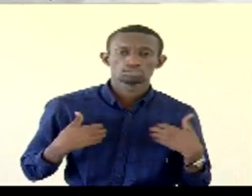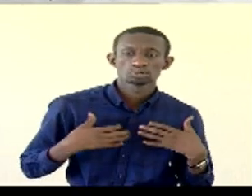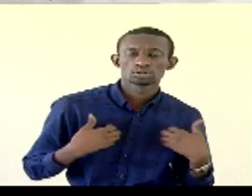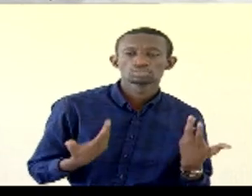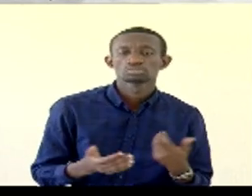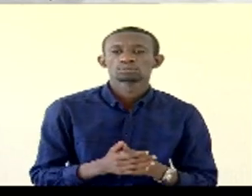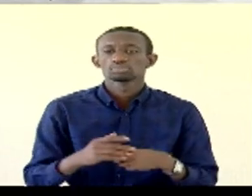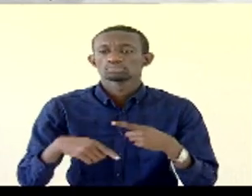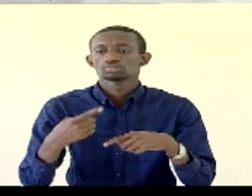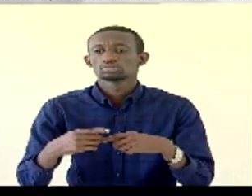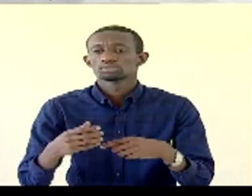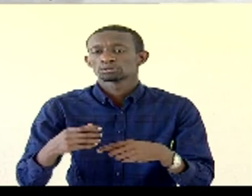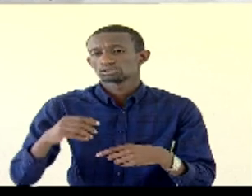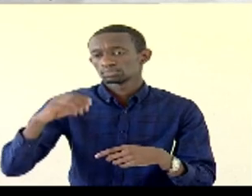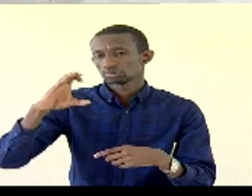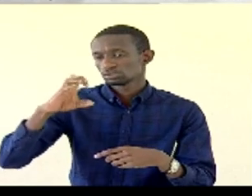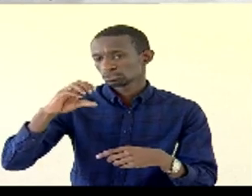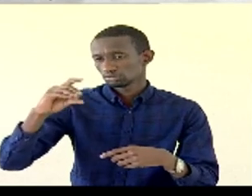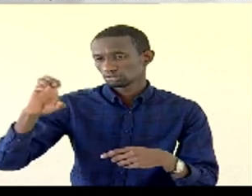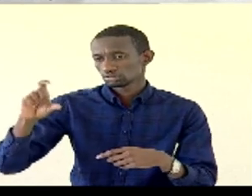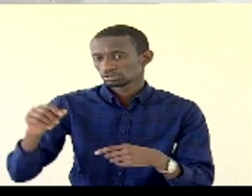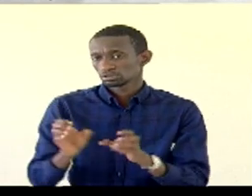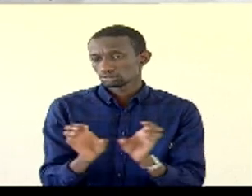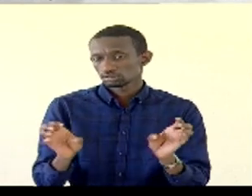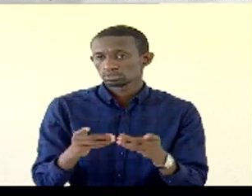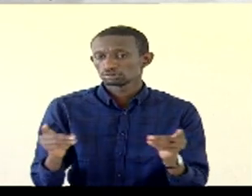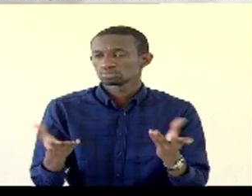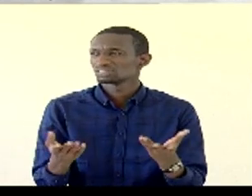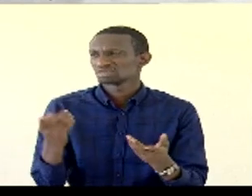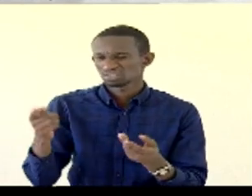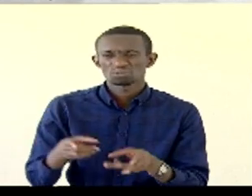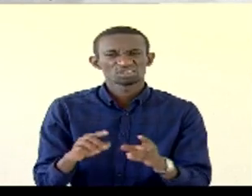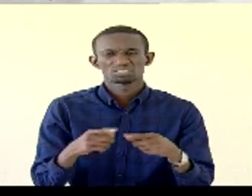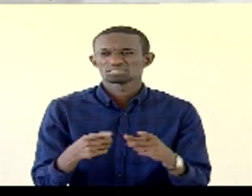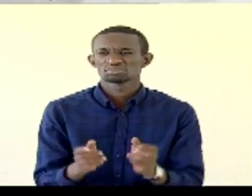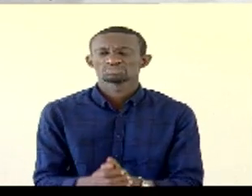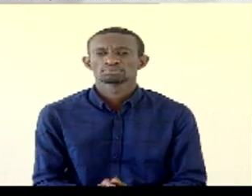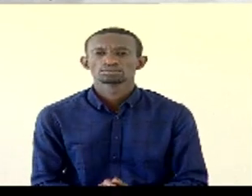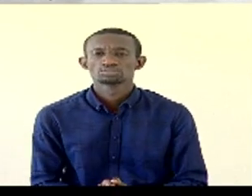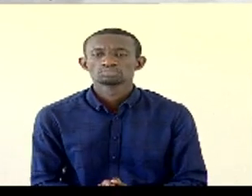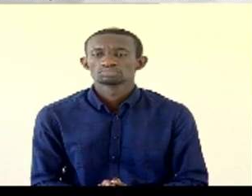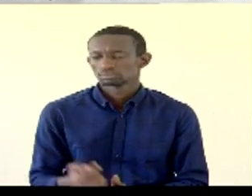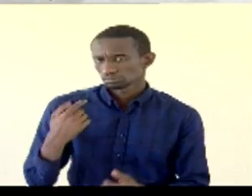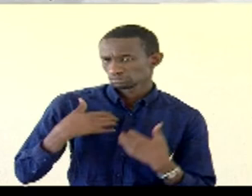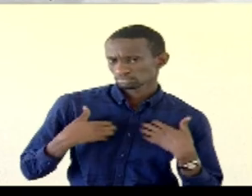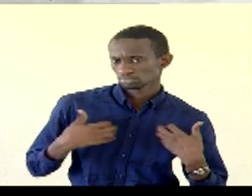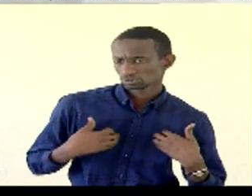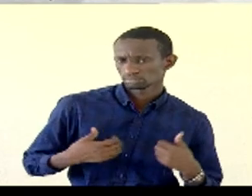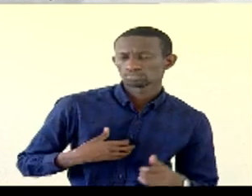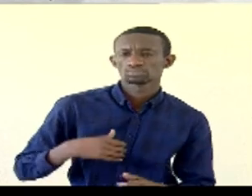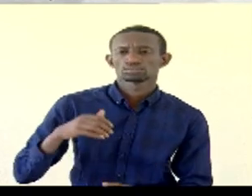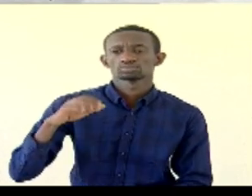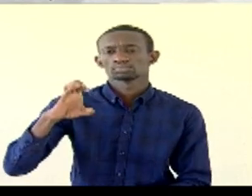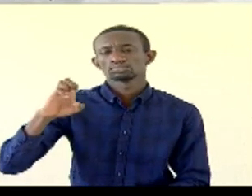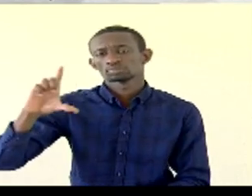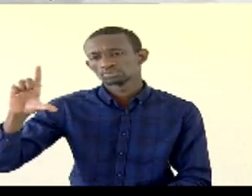the process of division is slightly different. So we would look at animal cells as a good family where